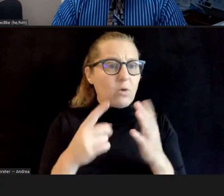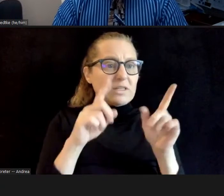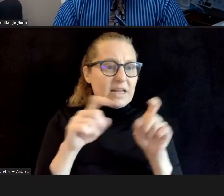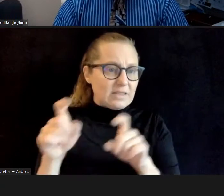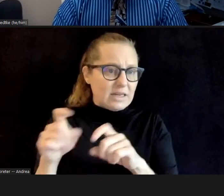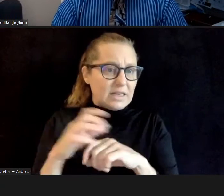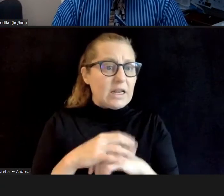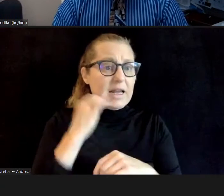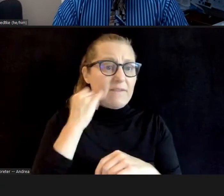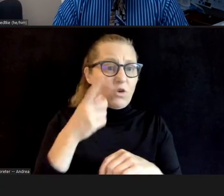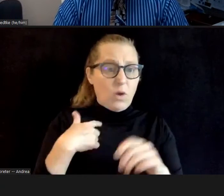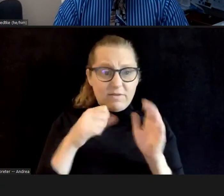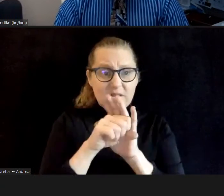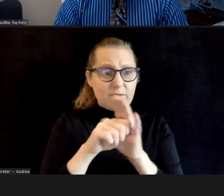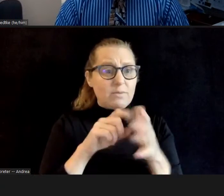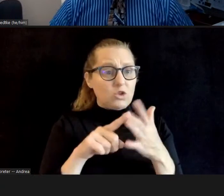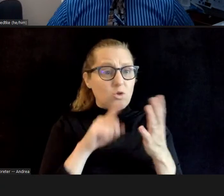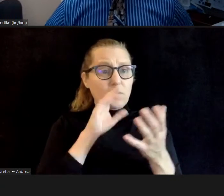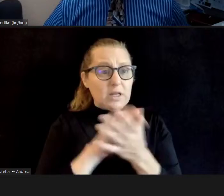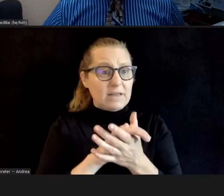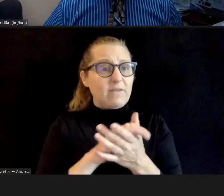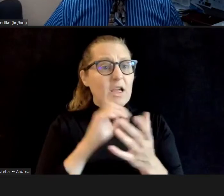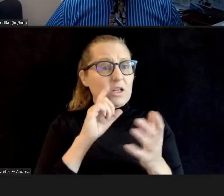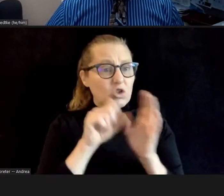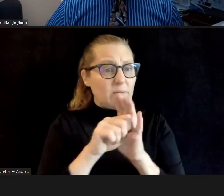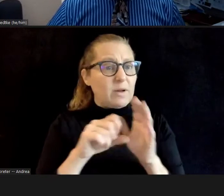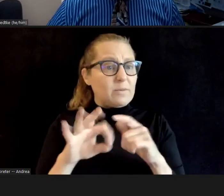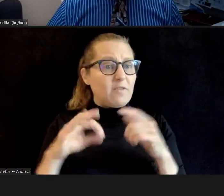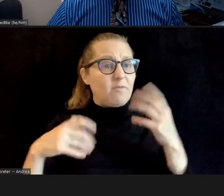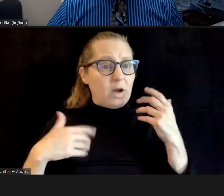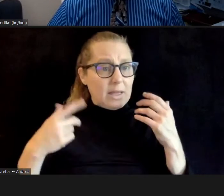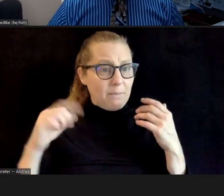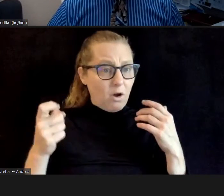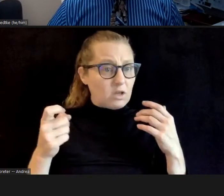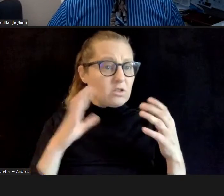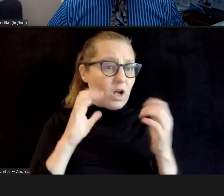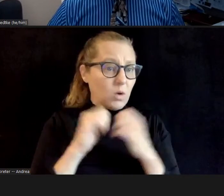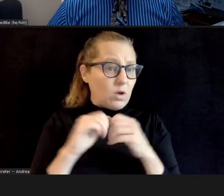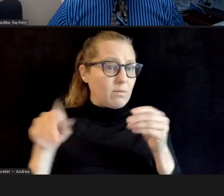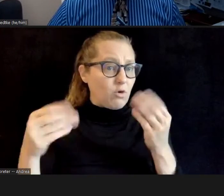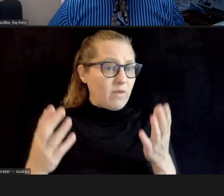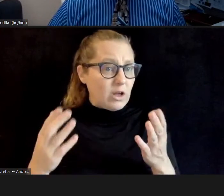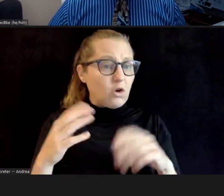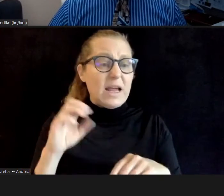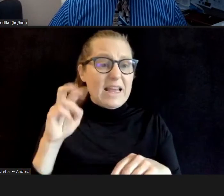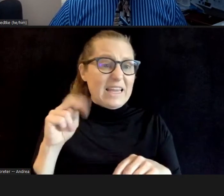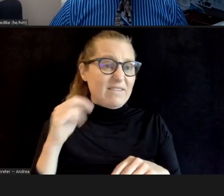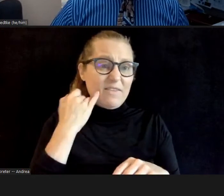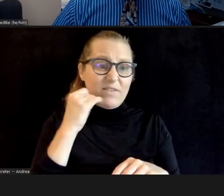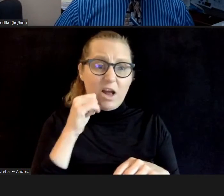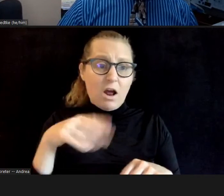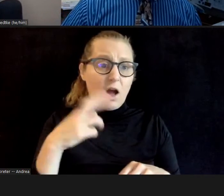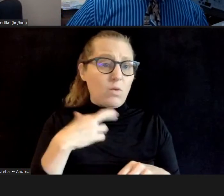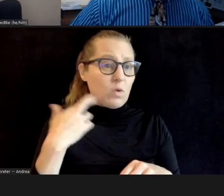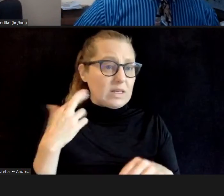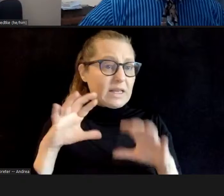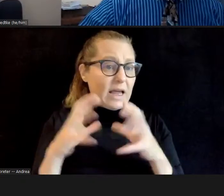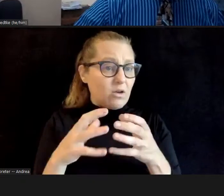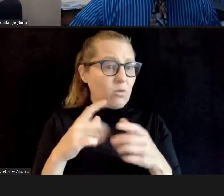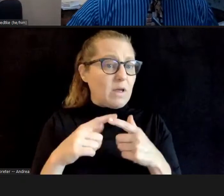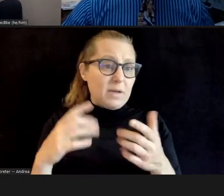you have symptoms you believe to be symptoms of monkeypox, talk to your provider. Even if you're not in a high-risk category, you might deserve